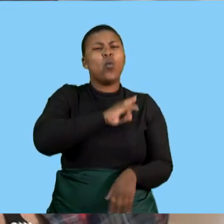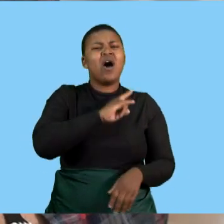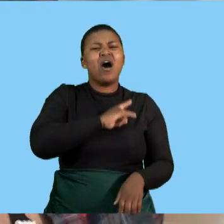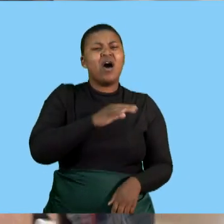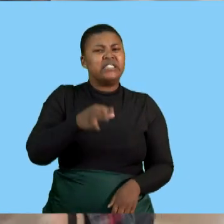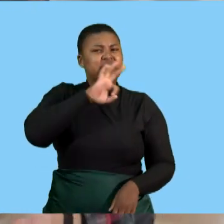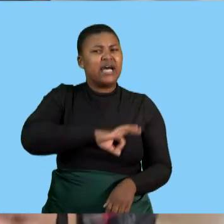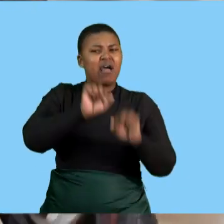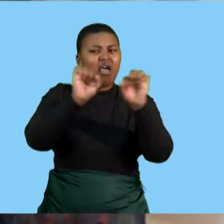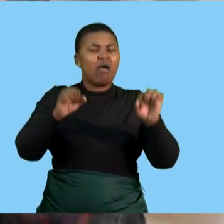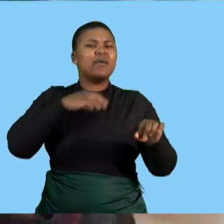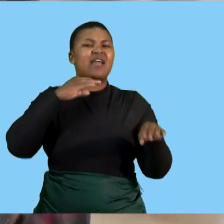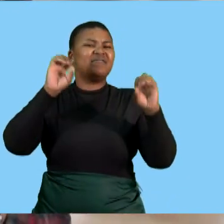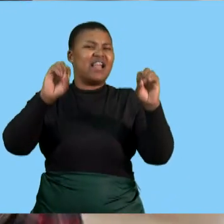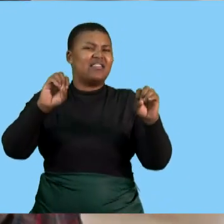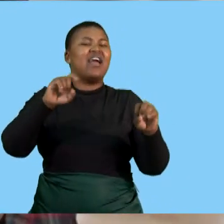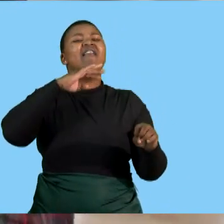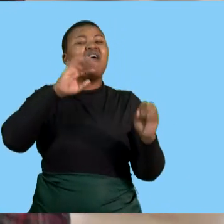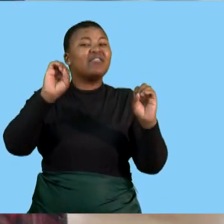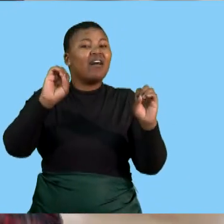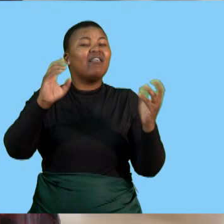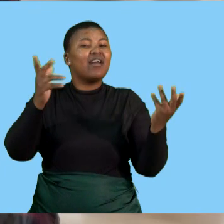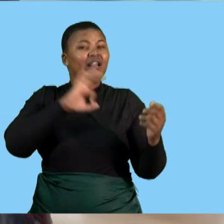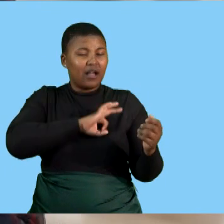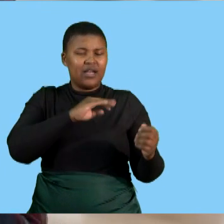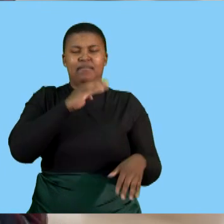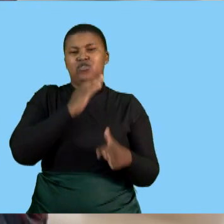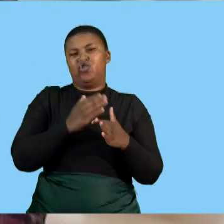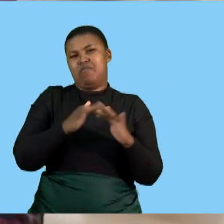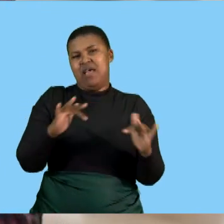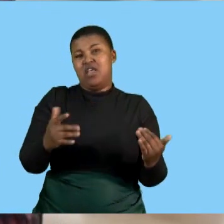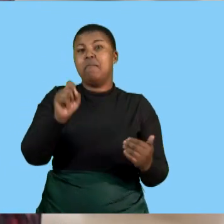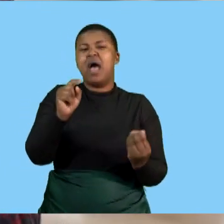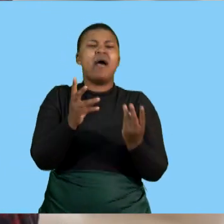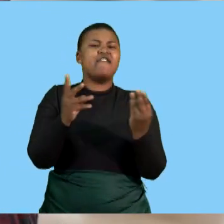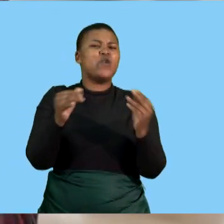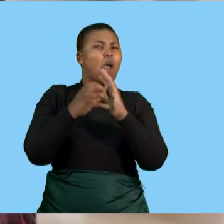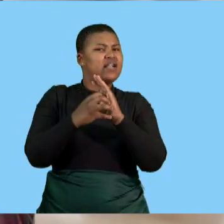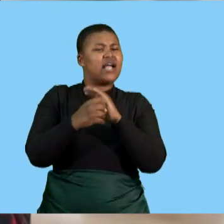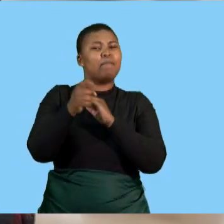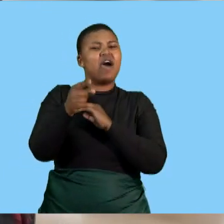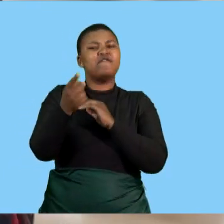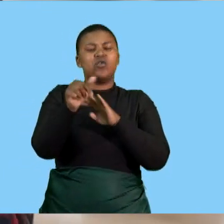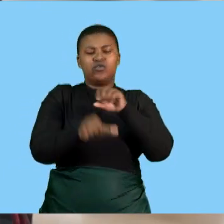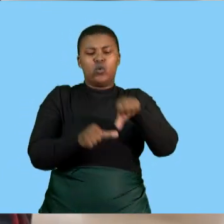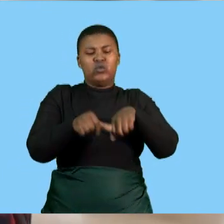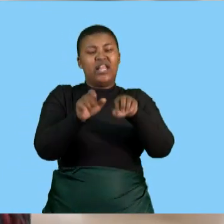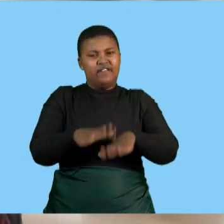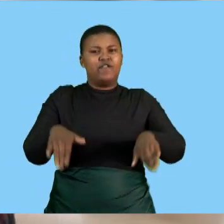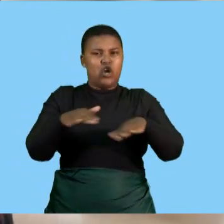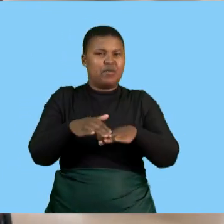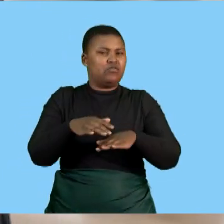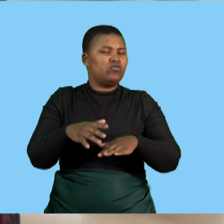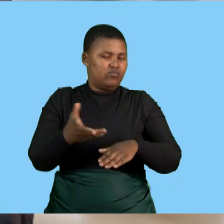a good income, because they can't get a good job. So these are just a few examples of